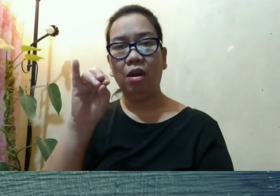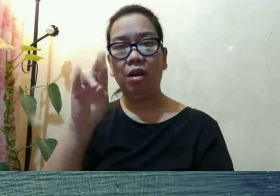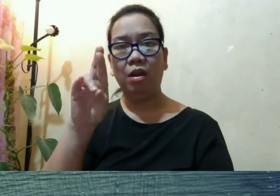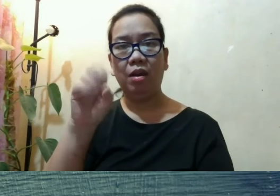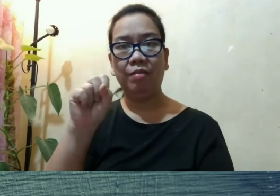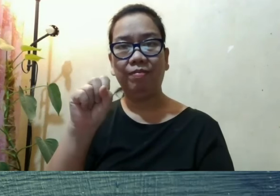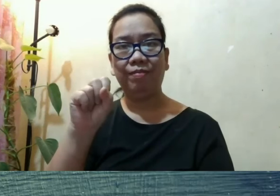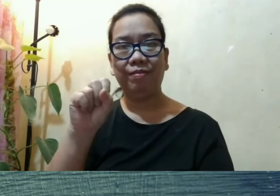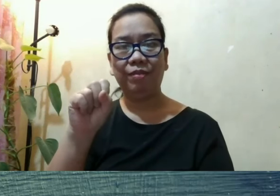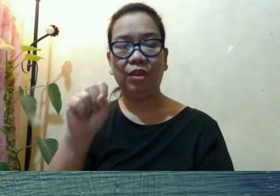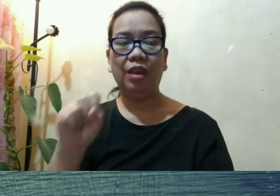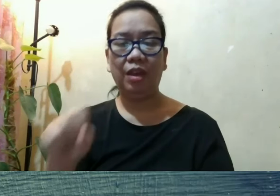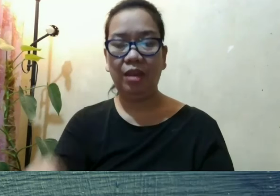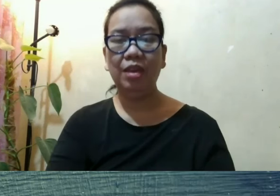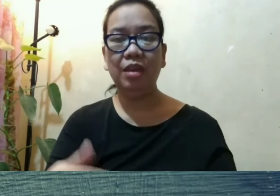reservoir.